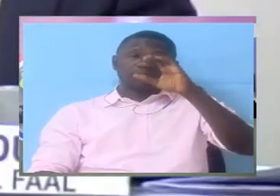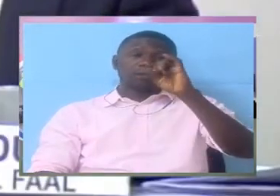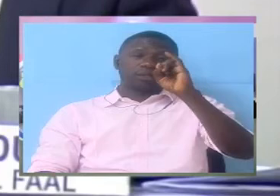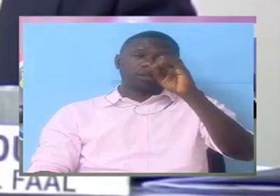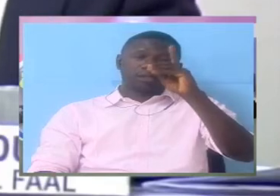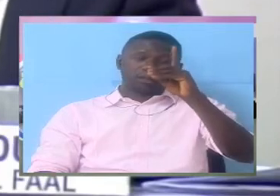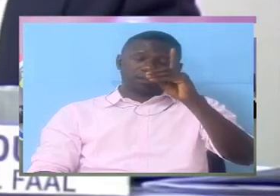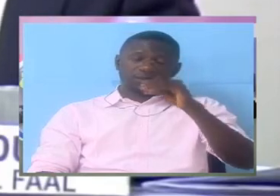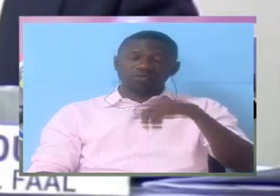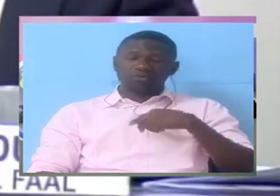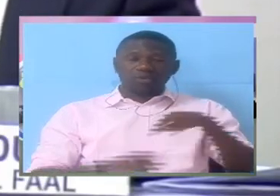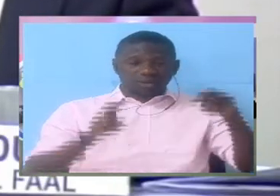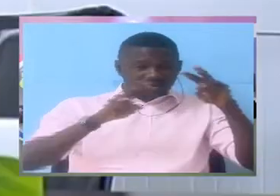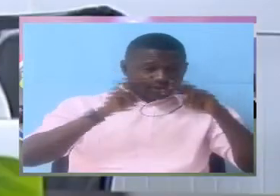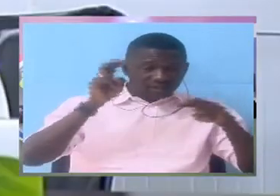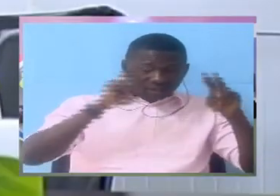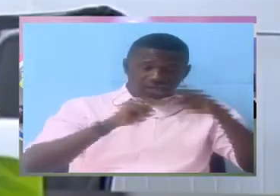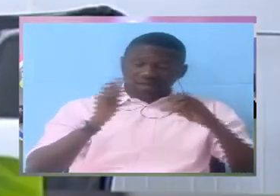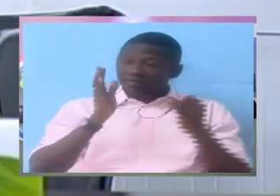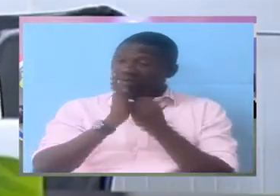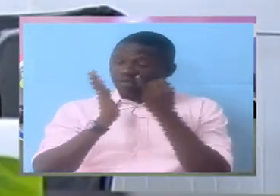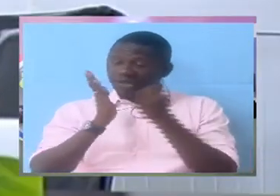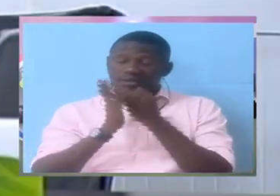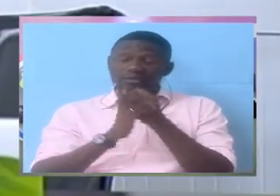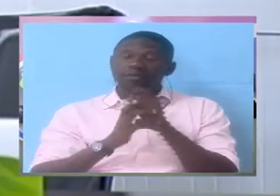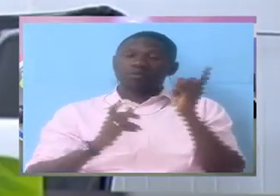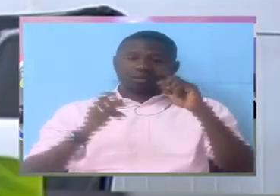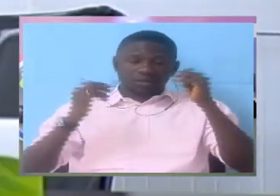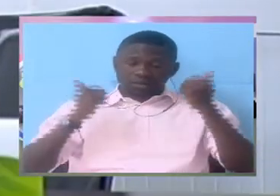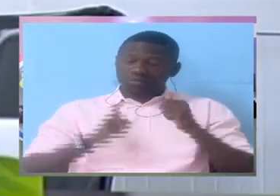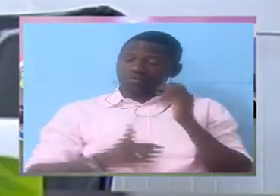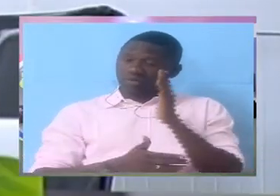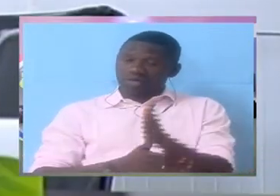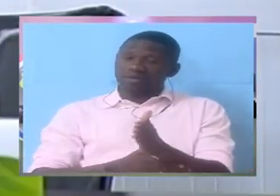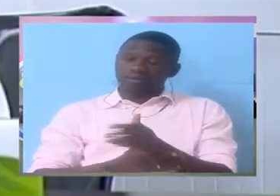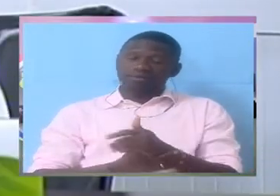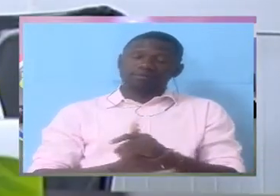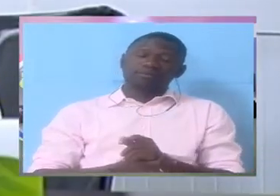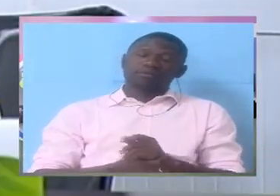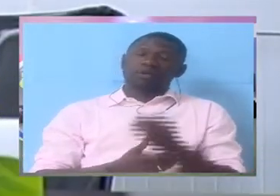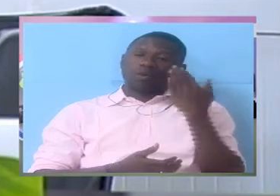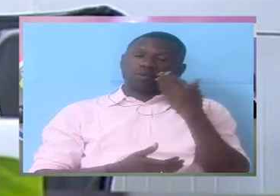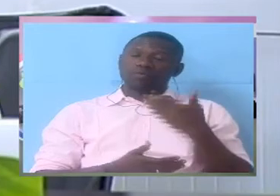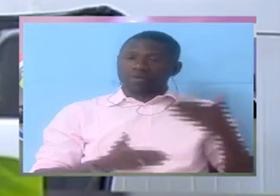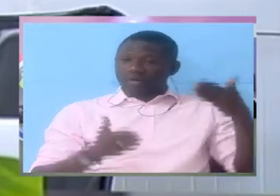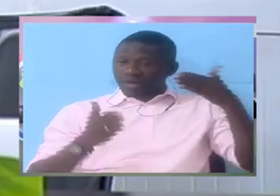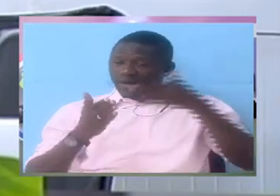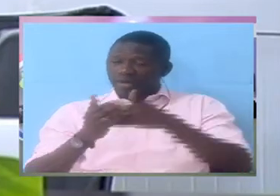what happened? Yeah, on arrival. At the charge office,